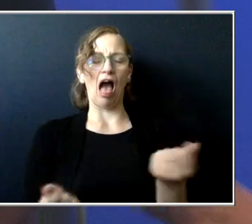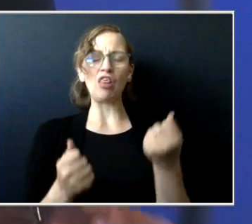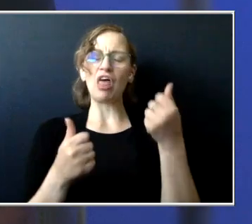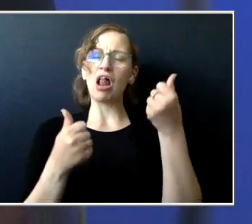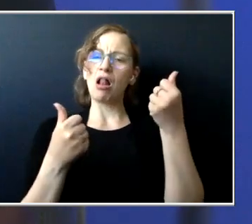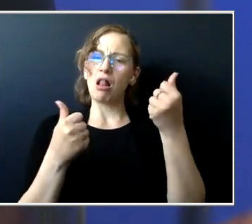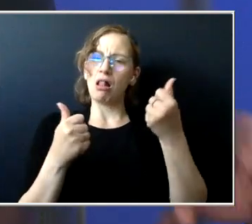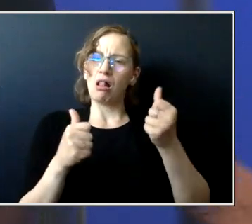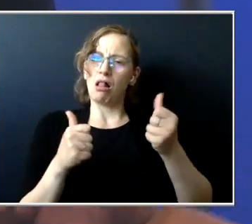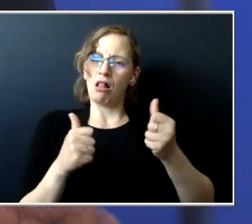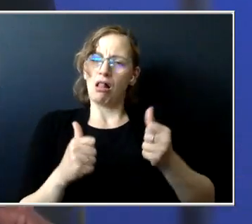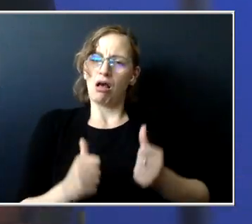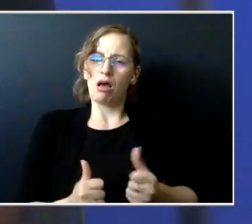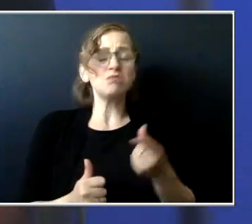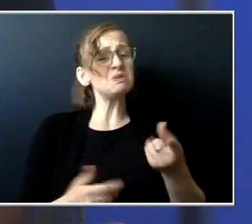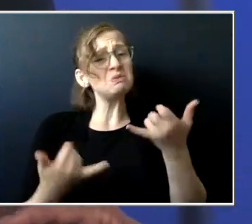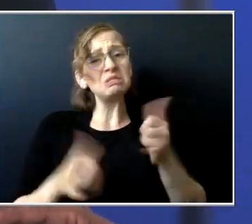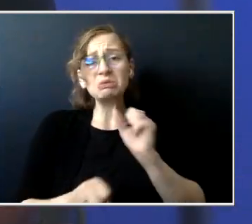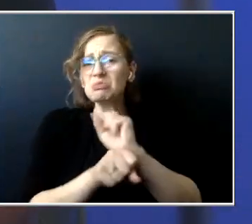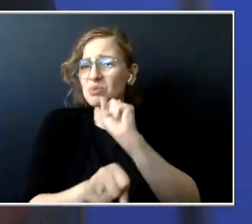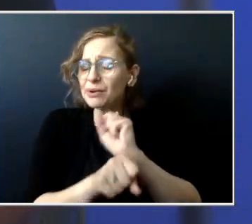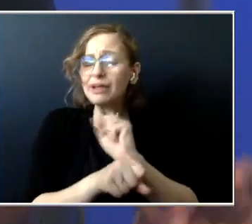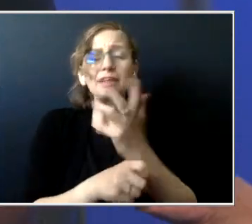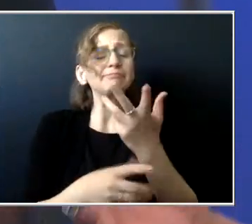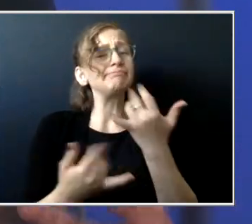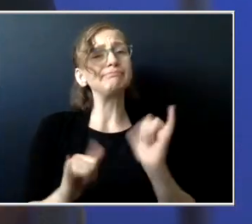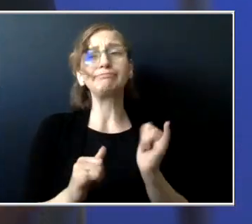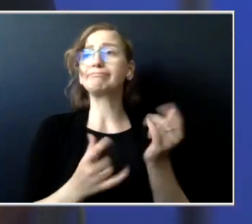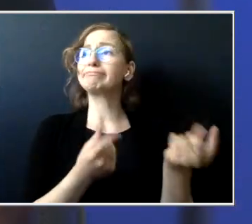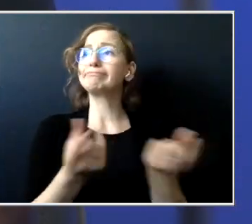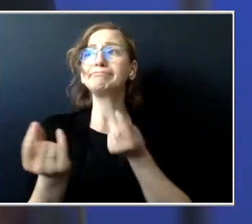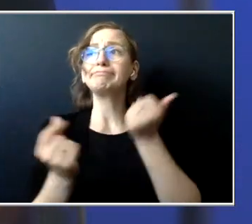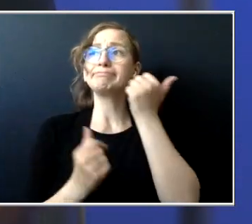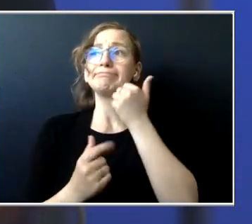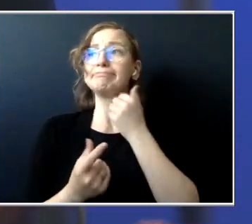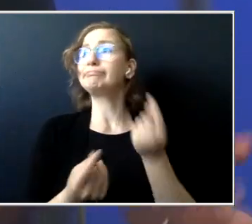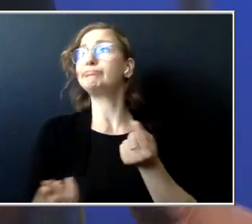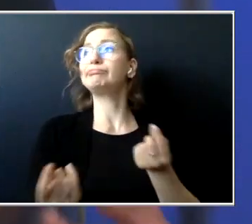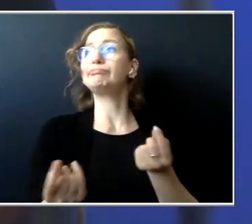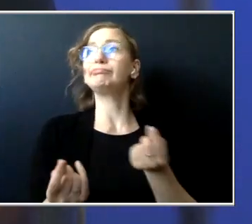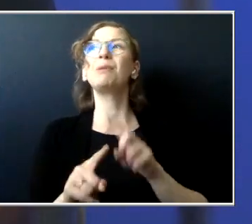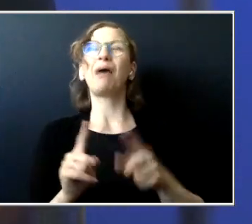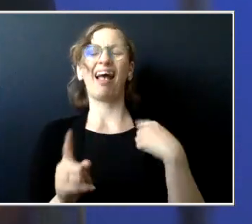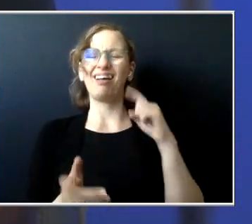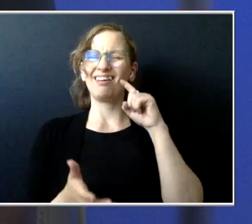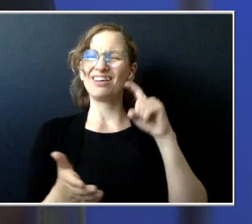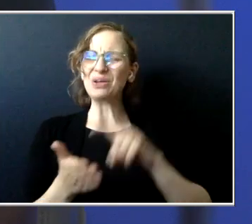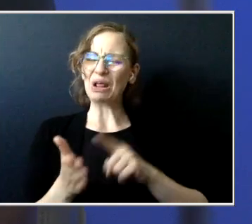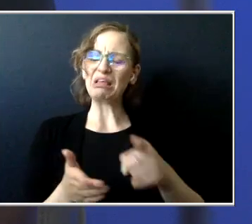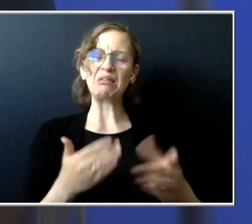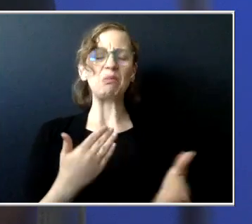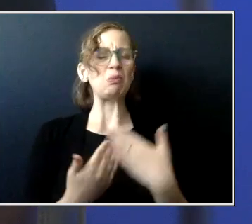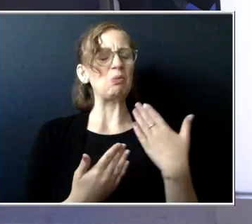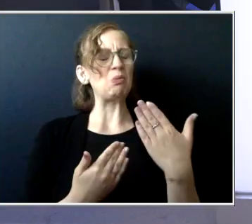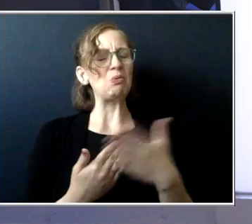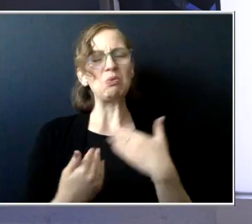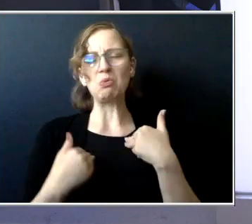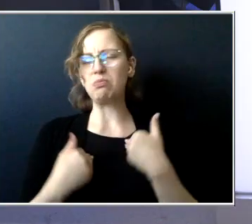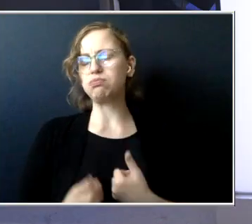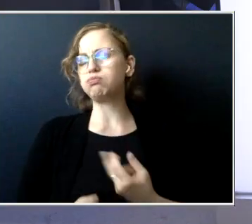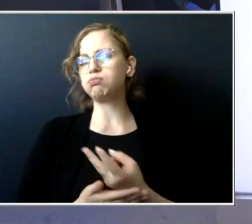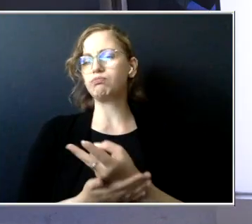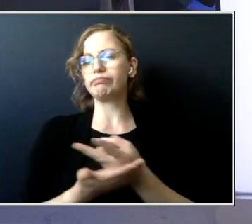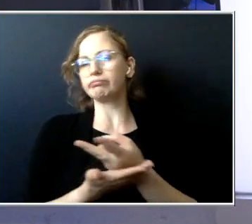He was still working and doing what he had to do, but I just noticed he was tiring a lot faster. Yeah.